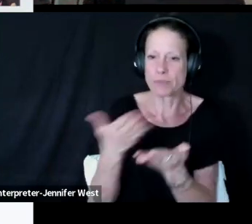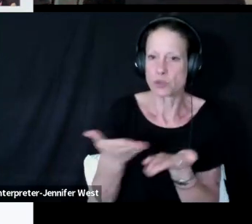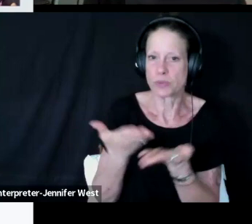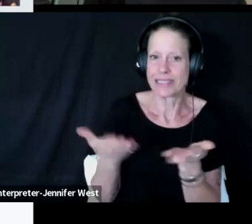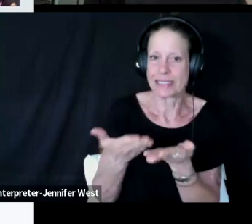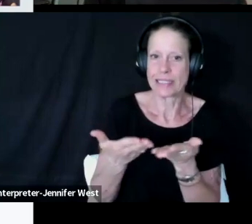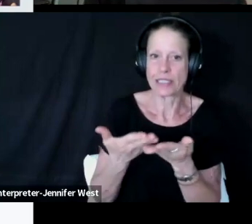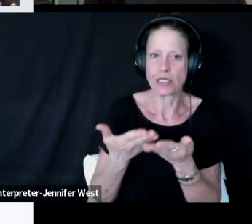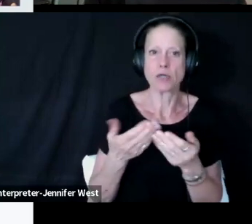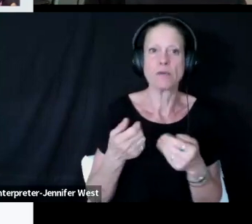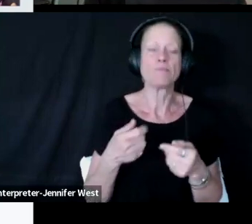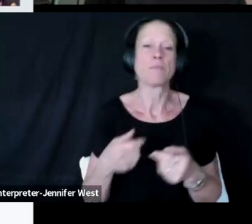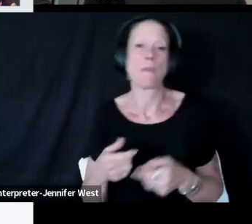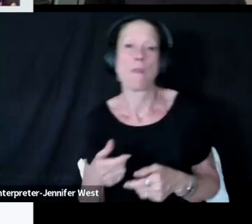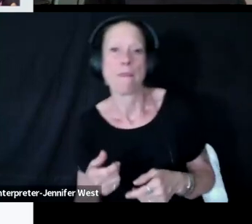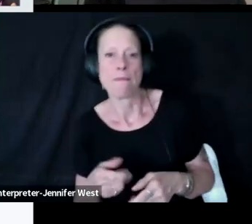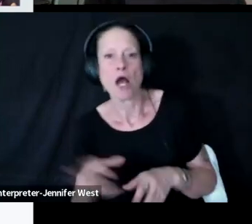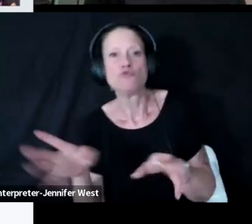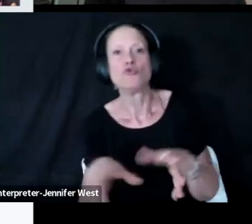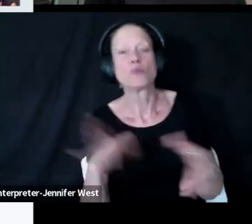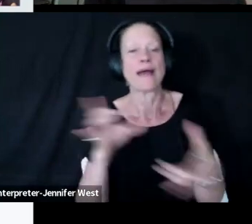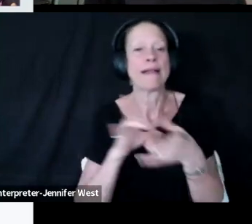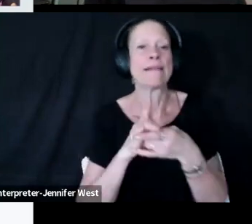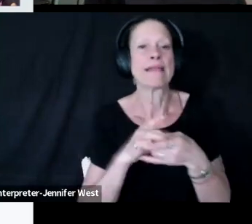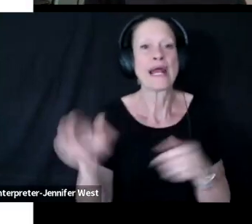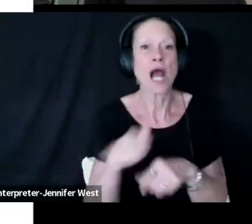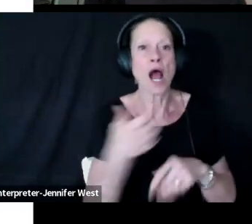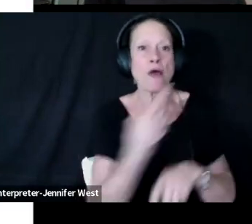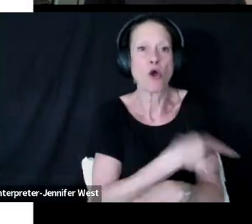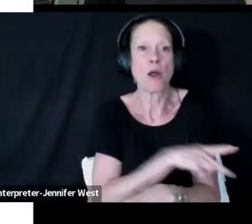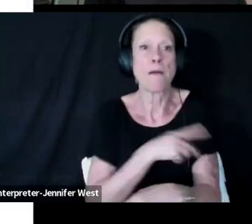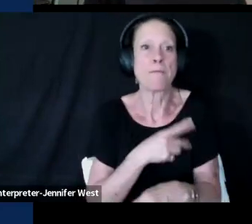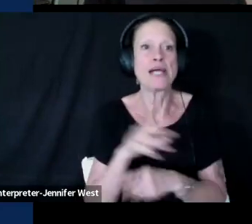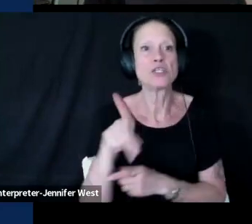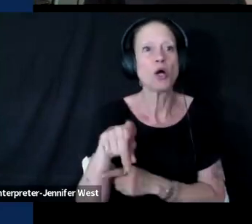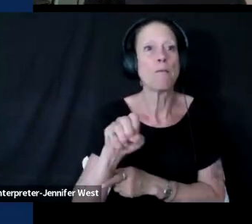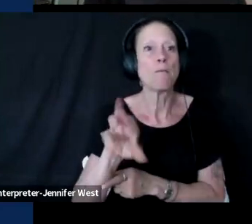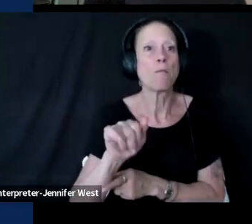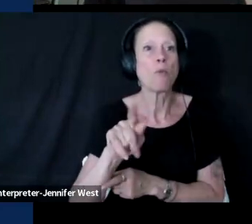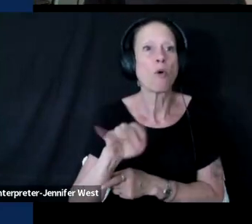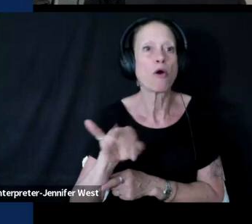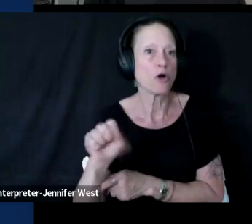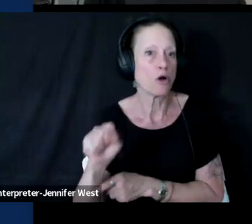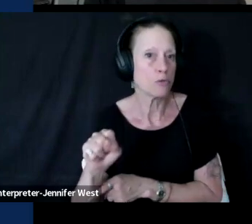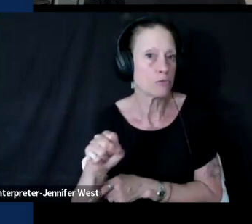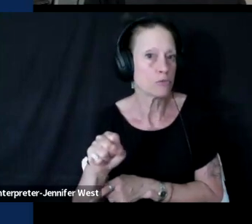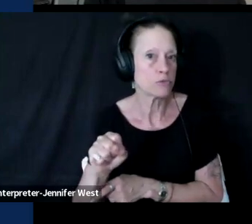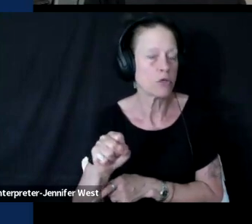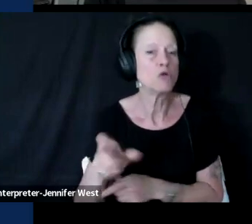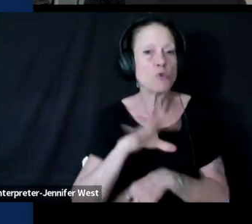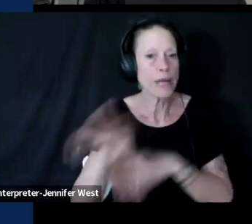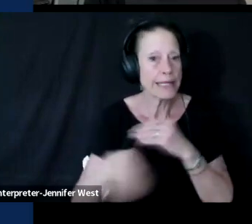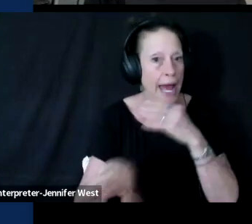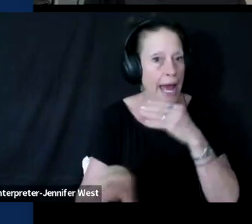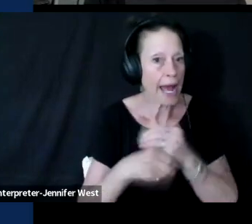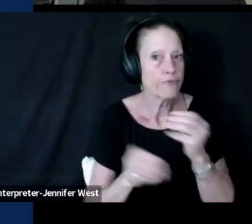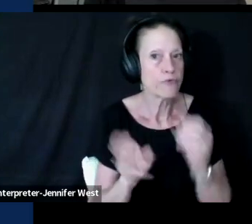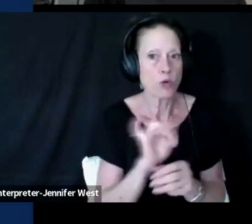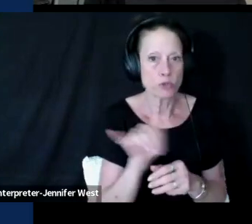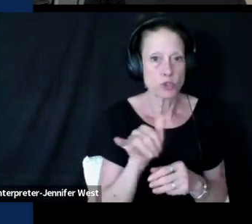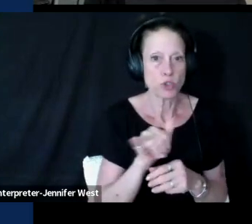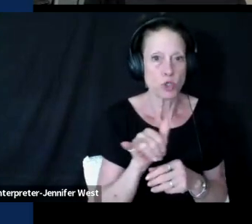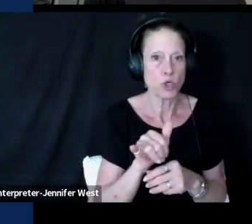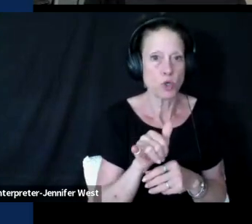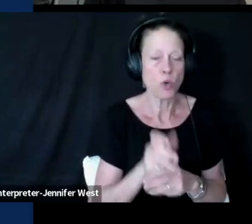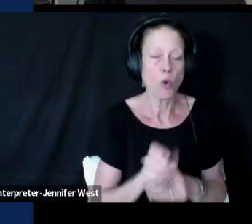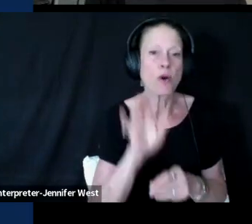patient portals, you can add the links right to it. We can go down here and it'll actually take us right to the patient